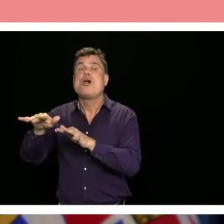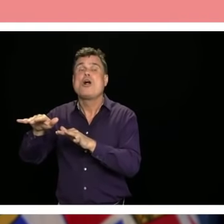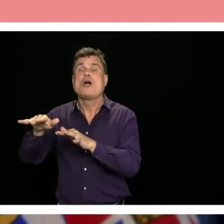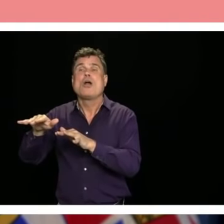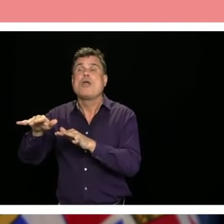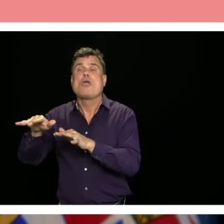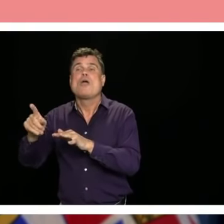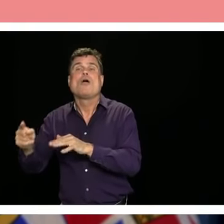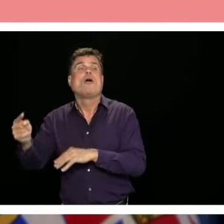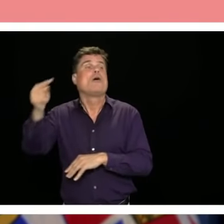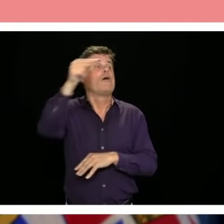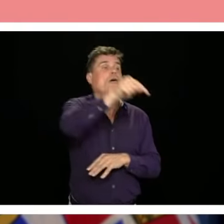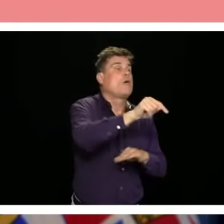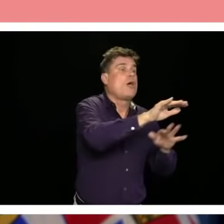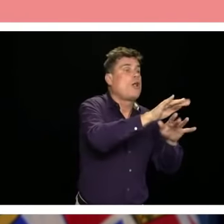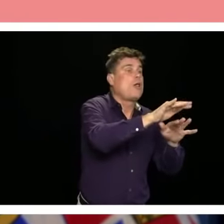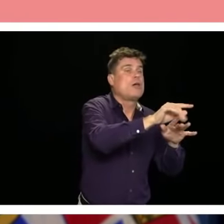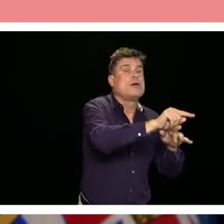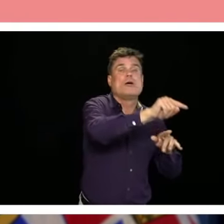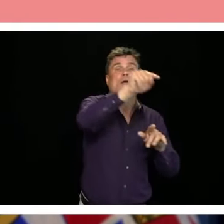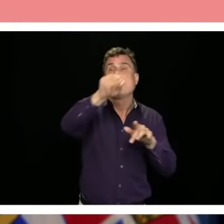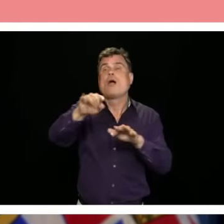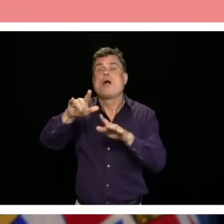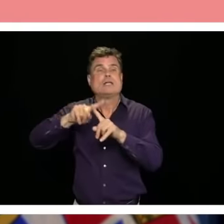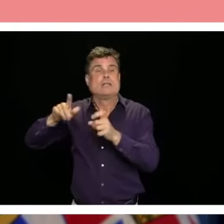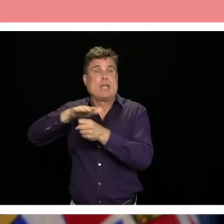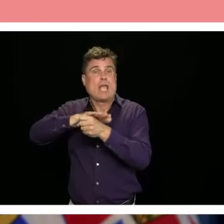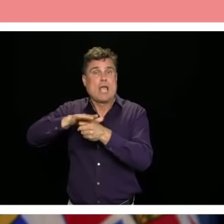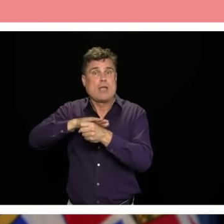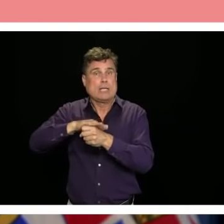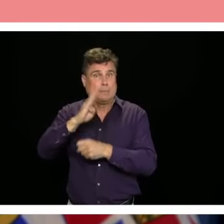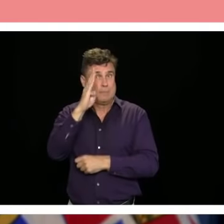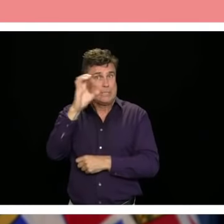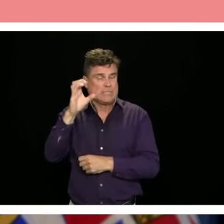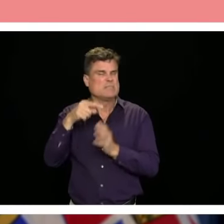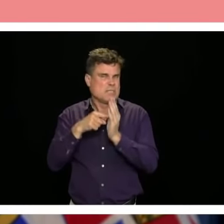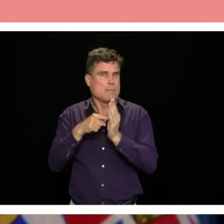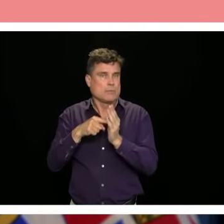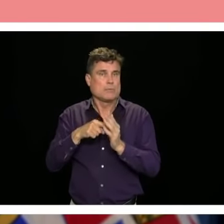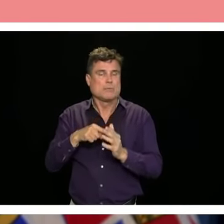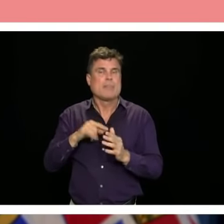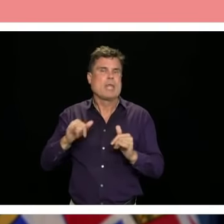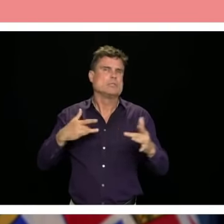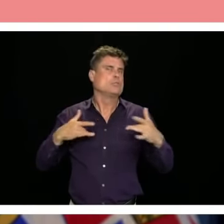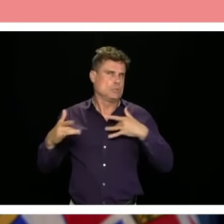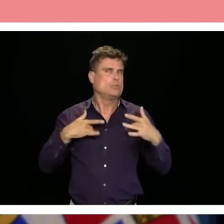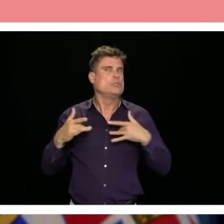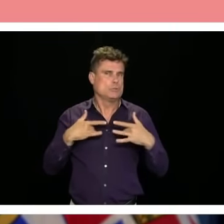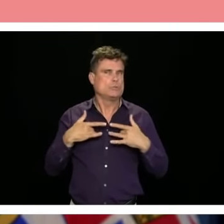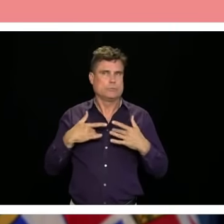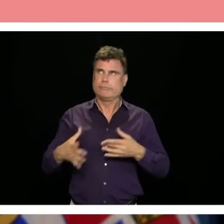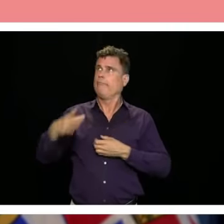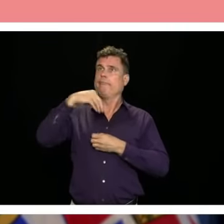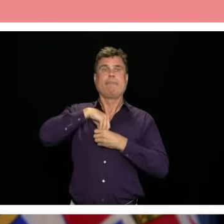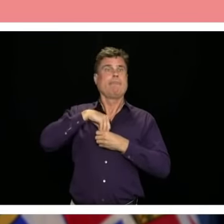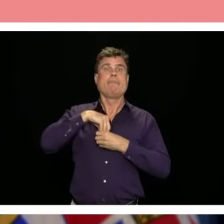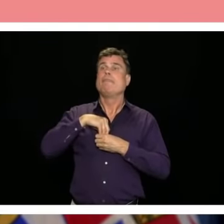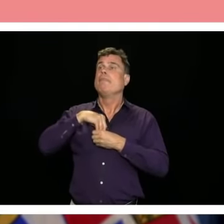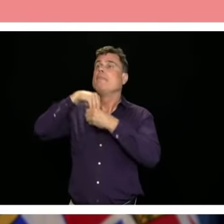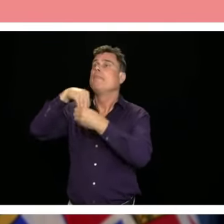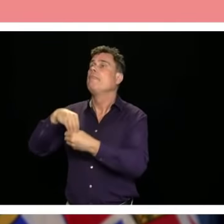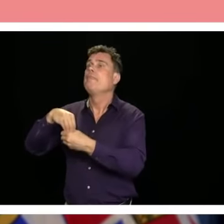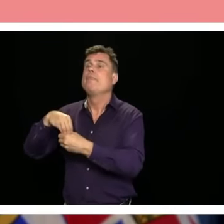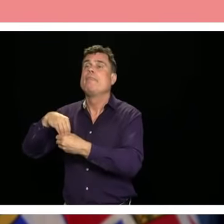have large gatherings together and somebody seeds the virus to large numbers of people who then go back to different parts of